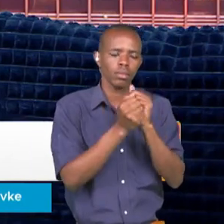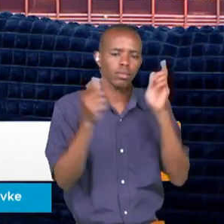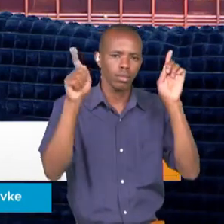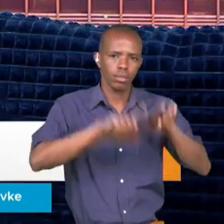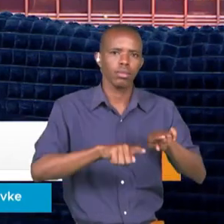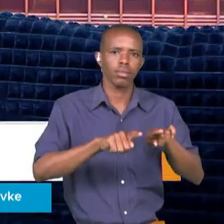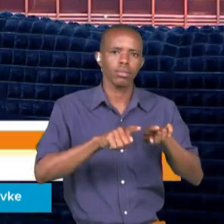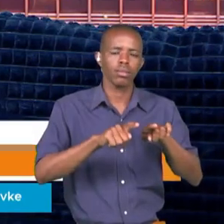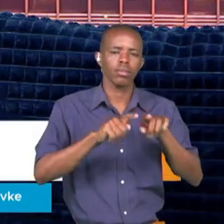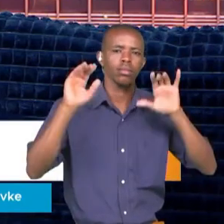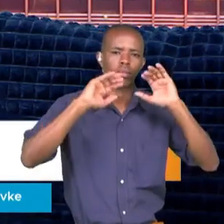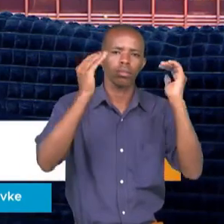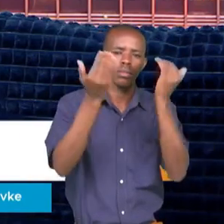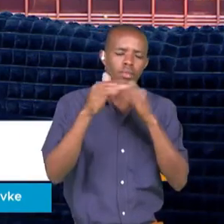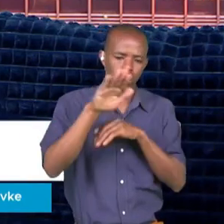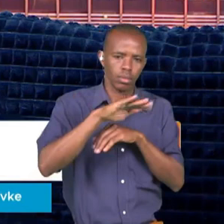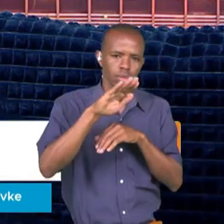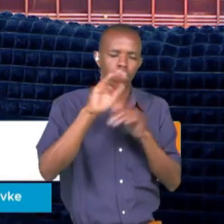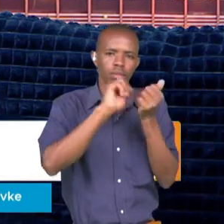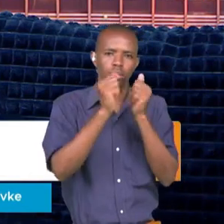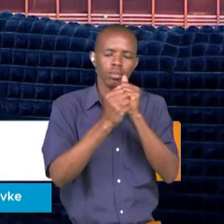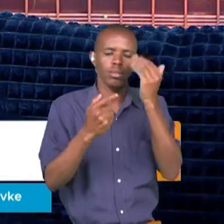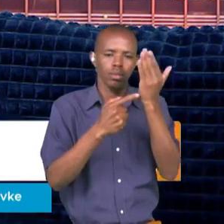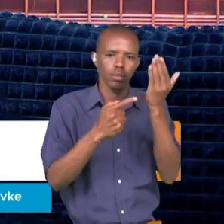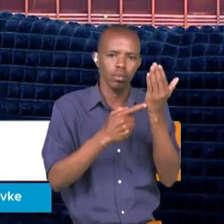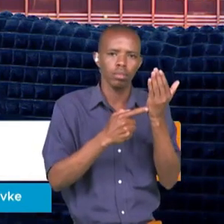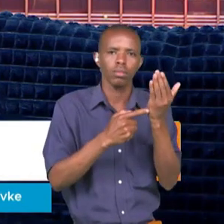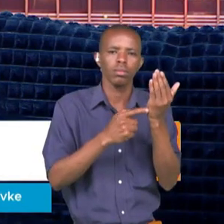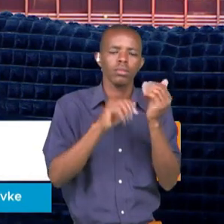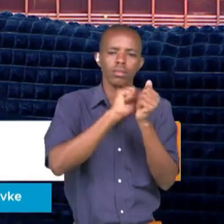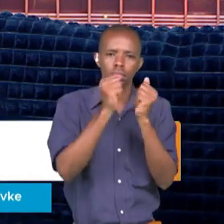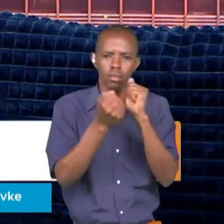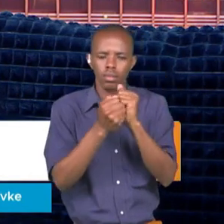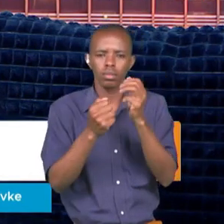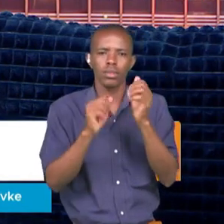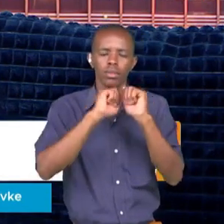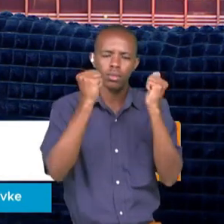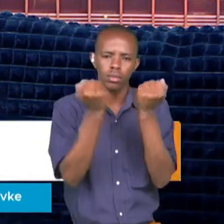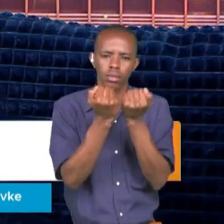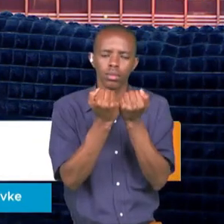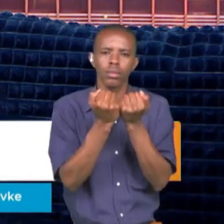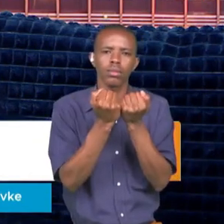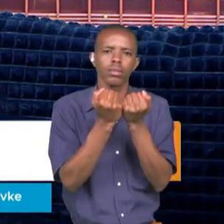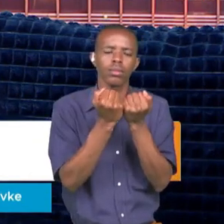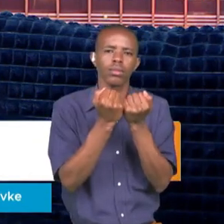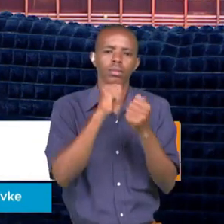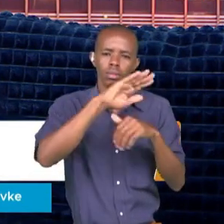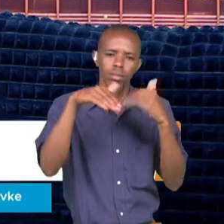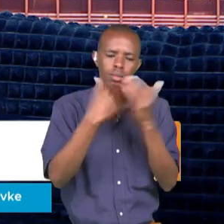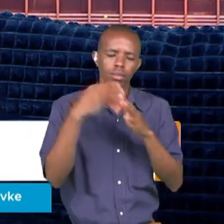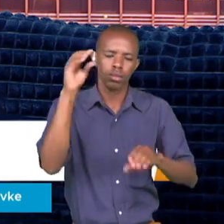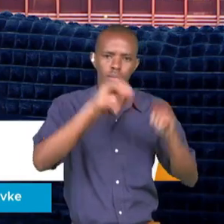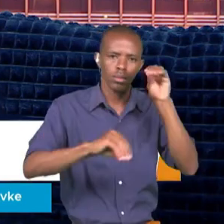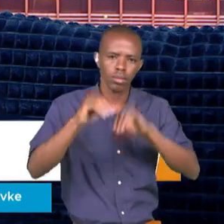place in the global scene, changes in technology, changes in social changes, all these contribute